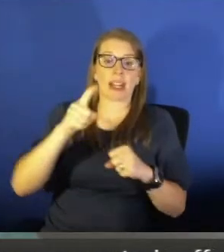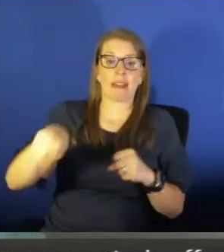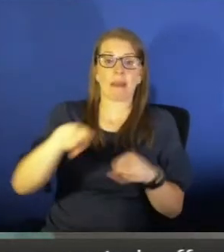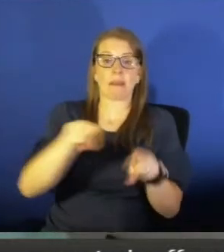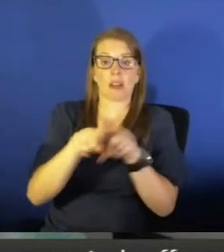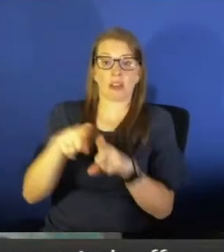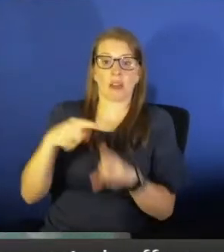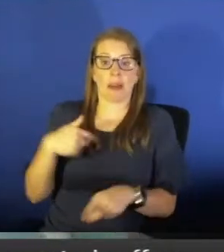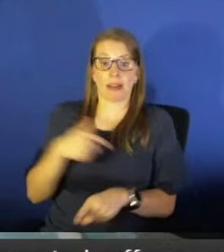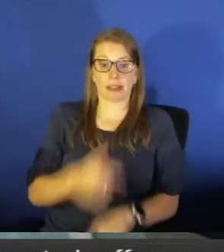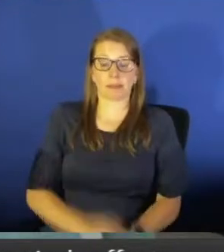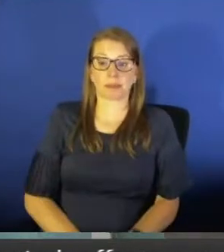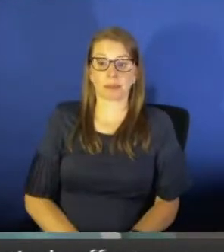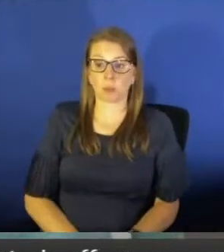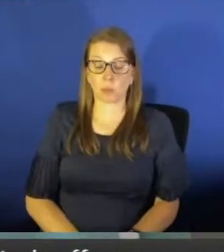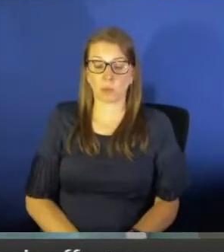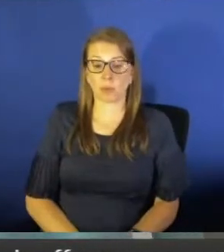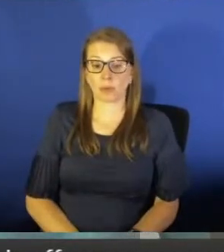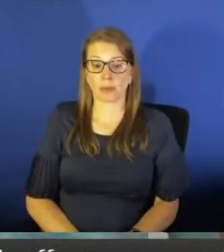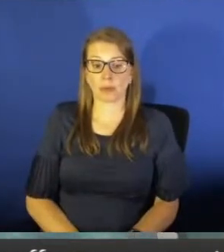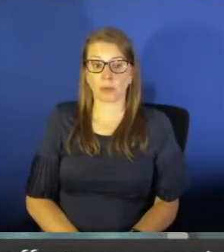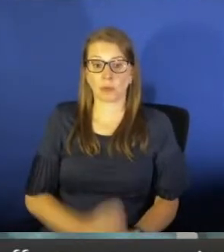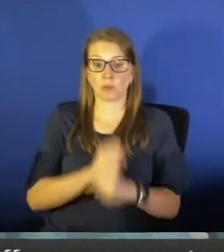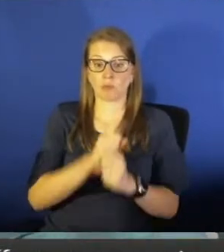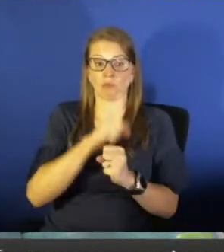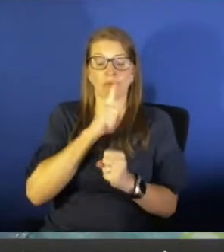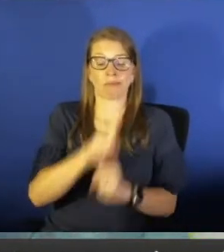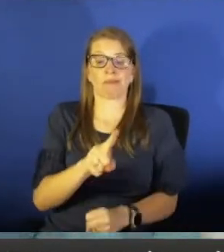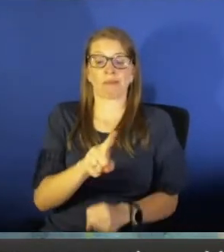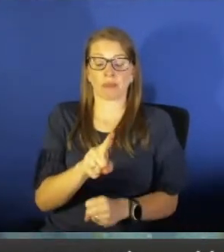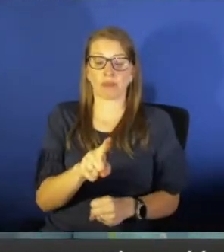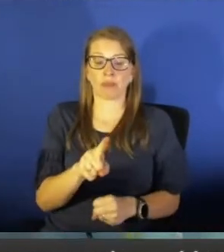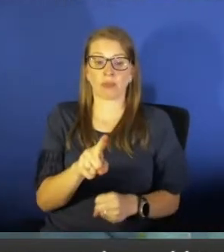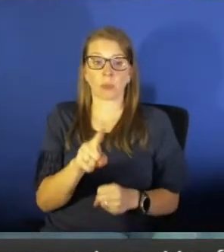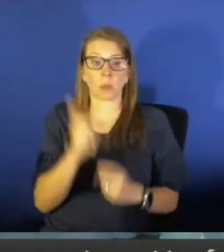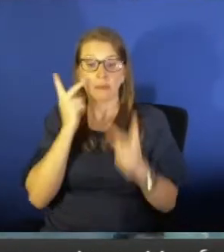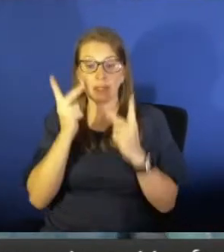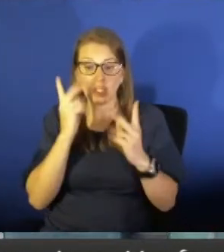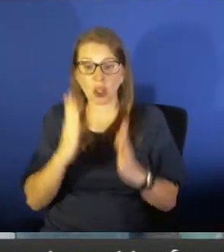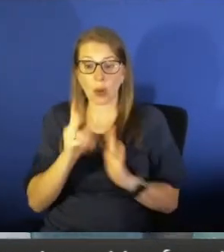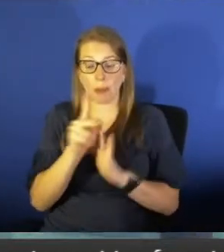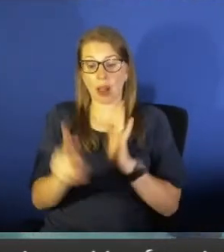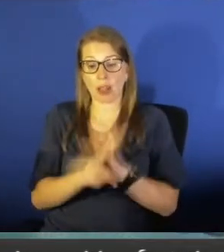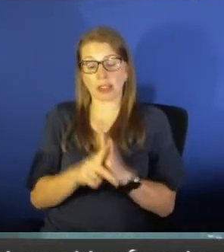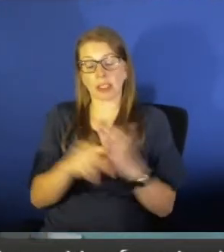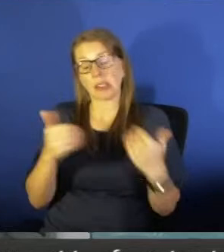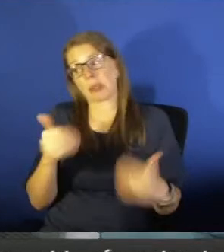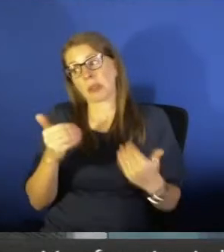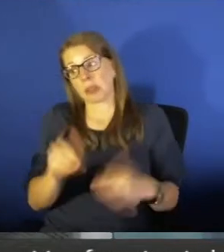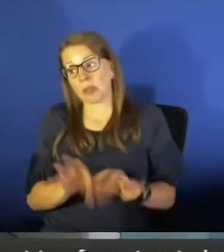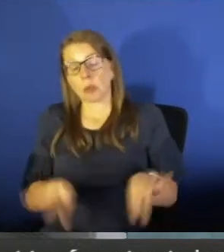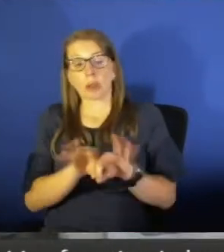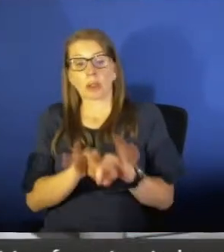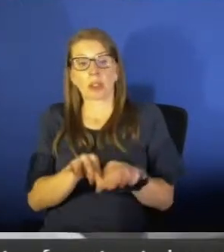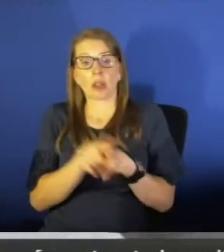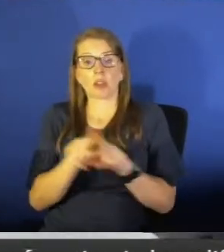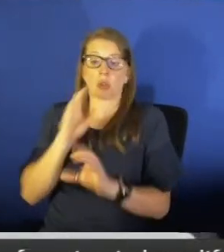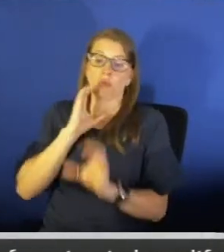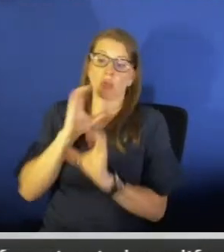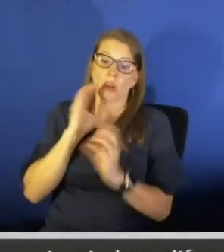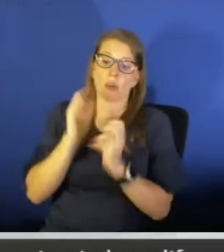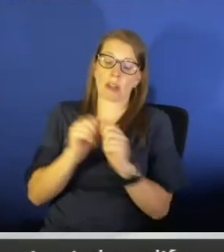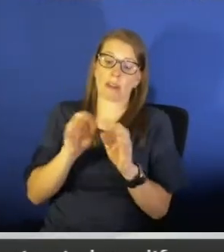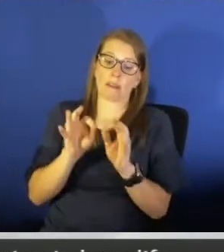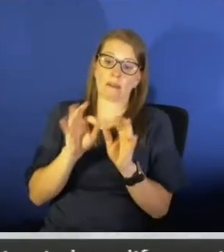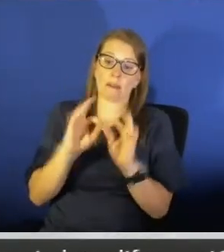also just making sure, visitor policy, that was a big deal, and then communication with family as